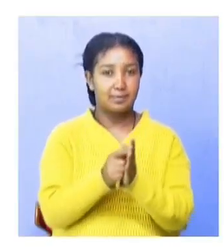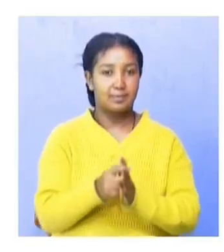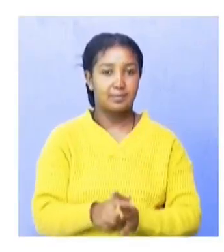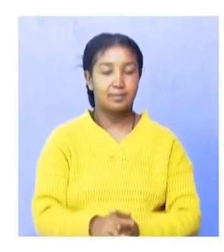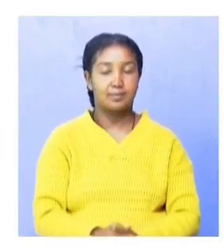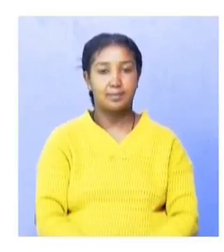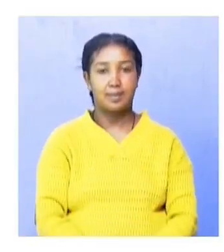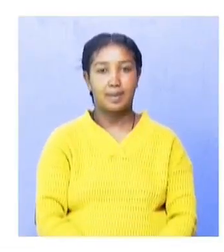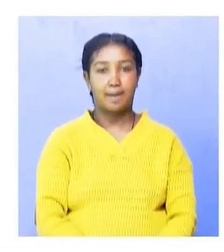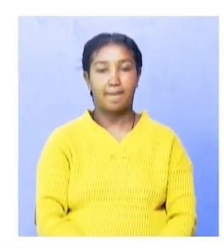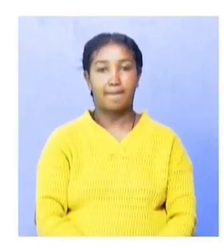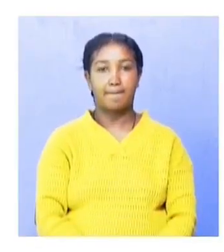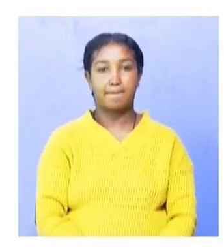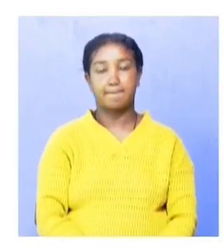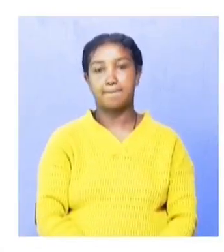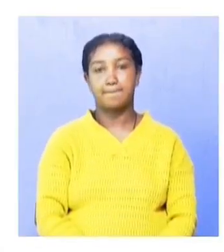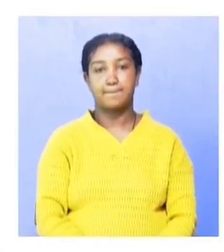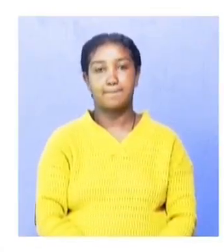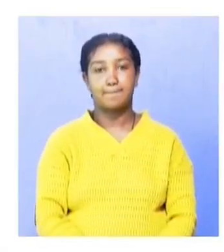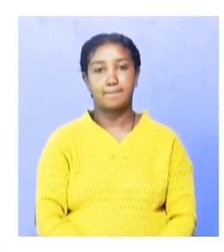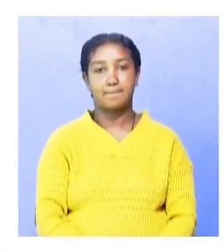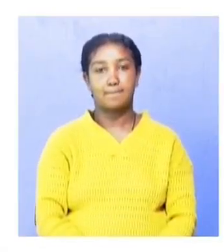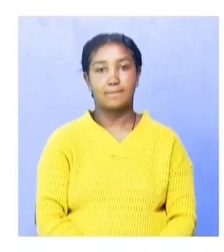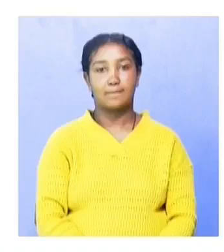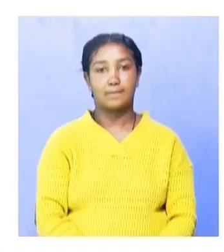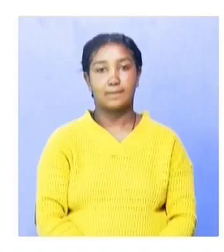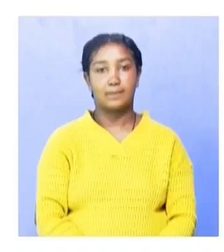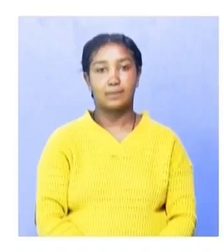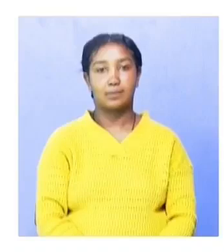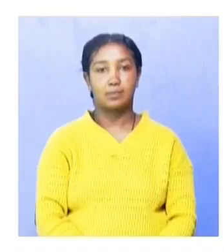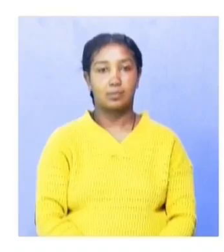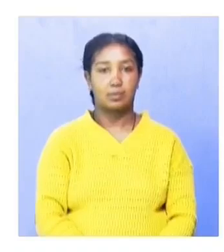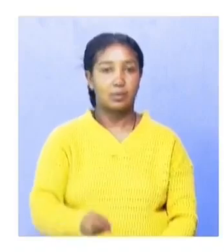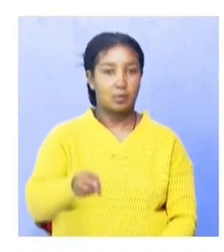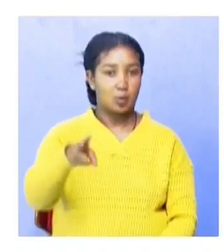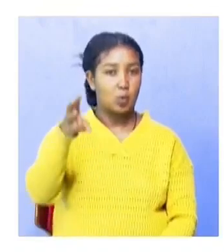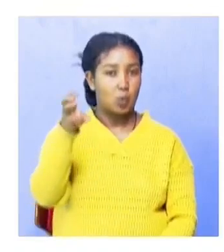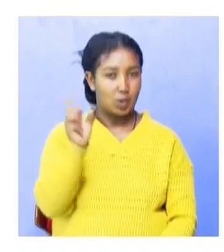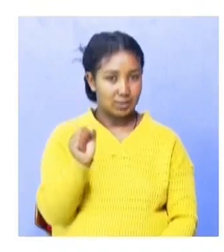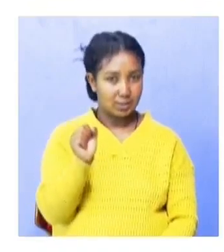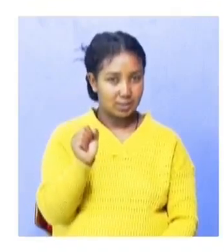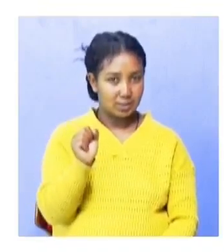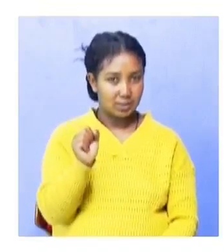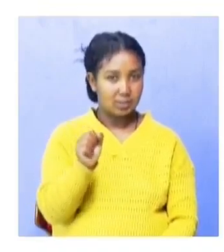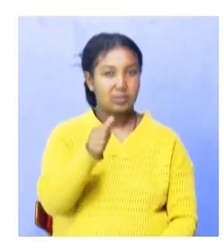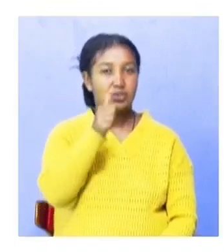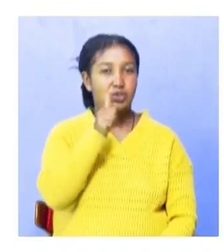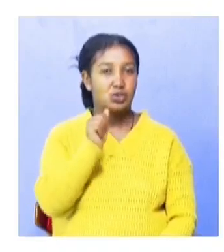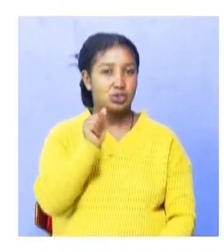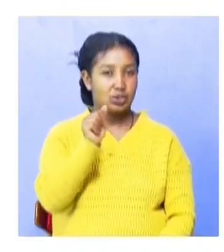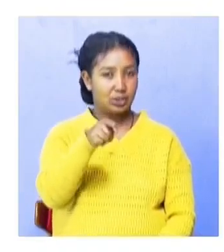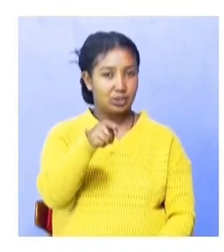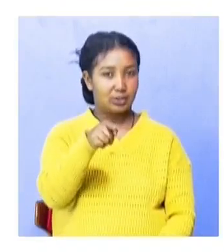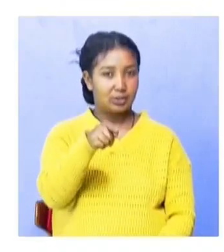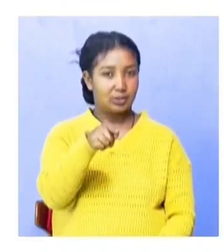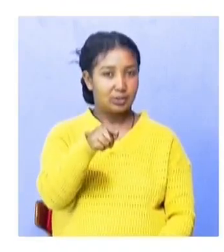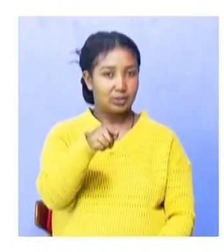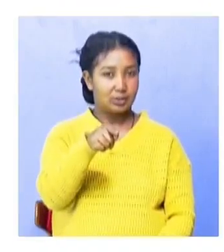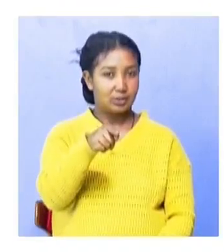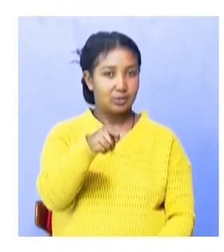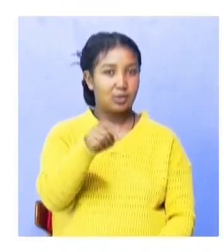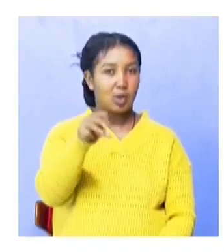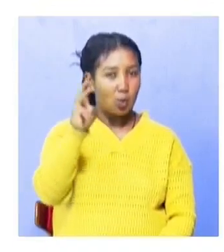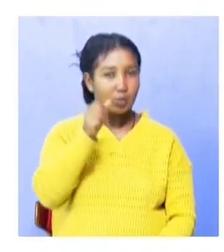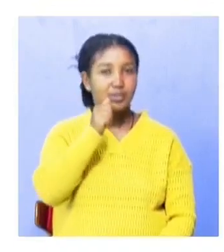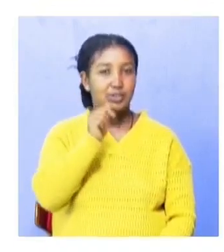interrogative sentence. Example. Was she